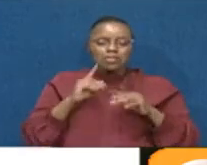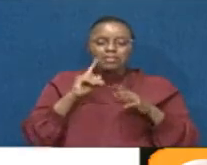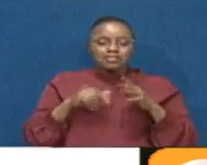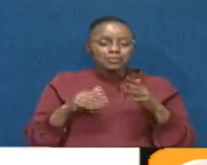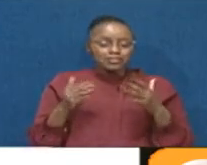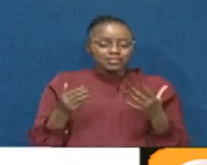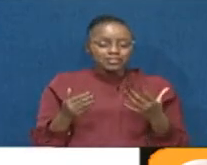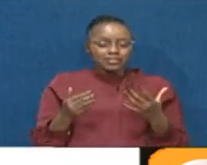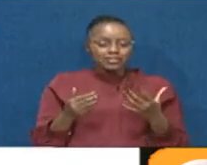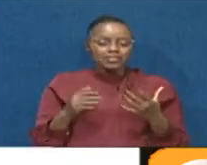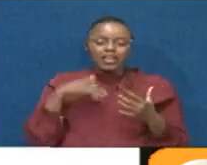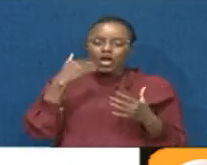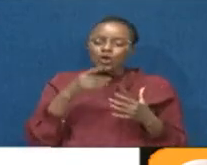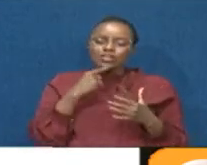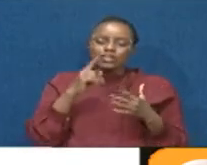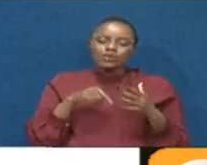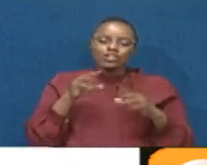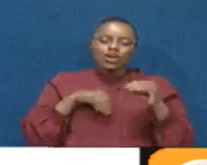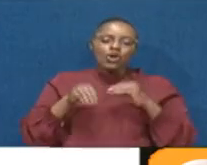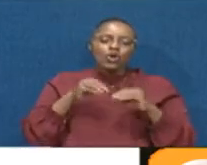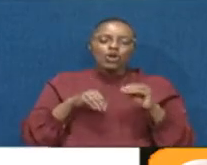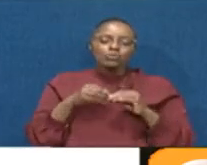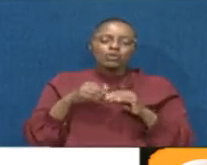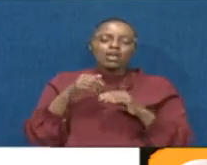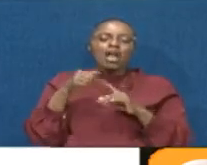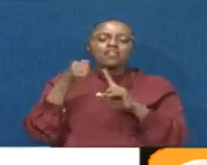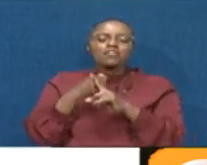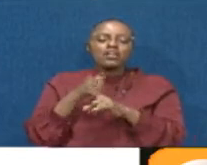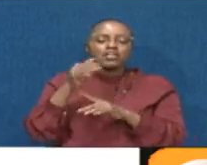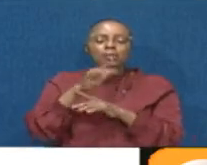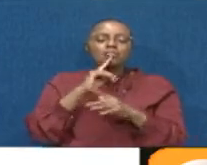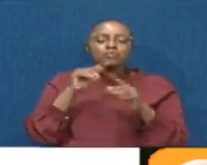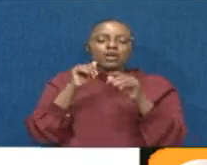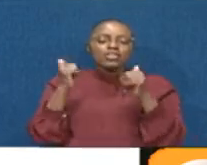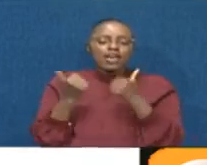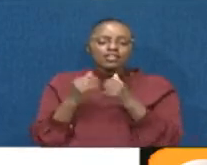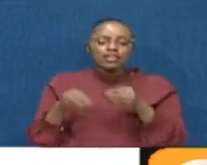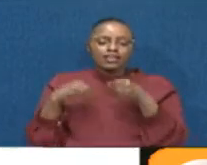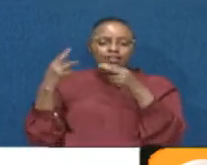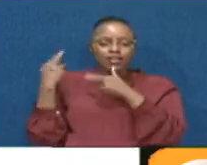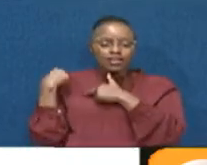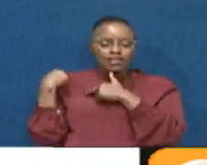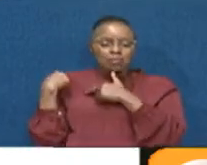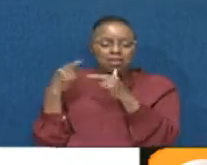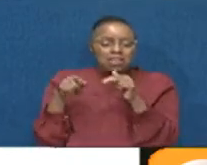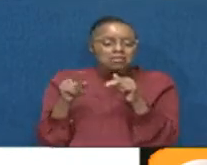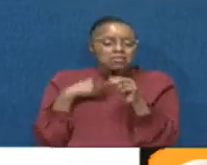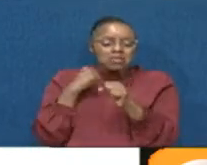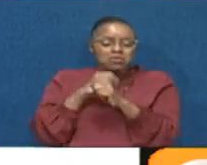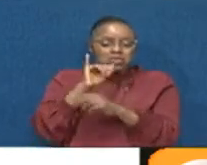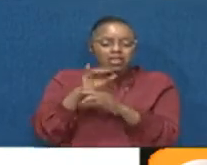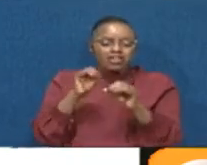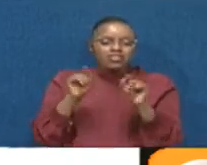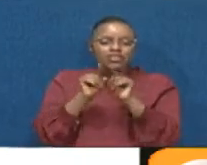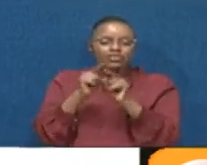say, and they keep saying, corruption fights back. They say the agencies tasked with a job are not up to it,